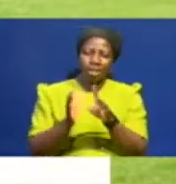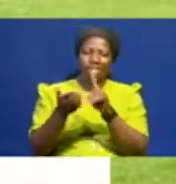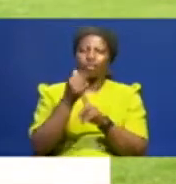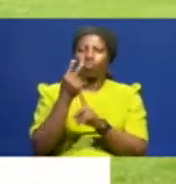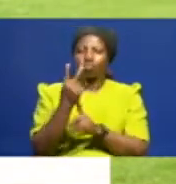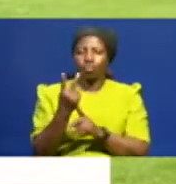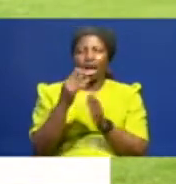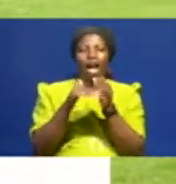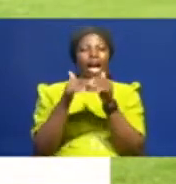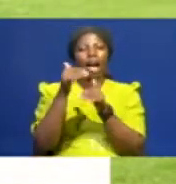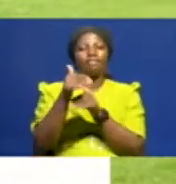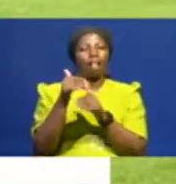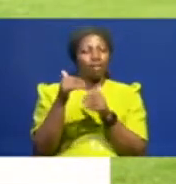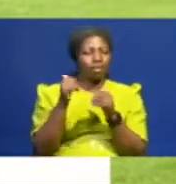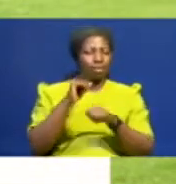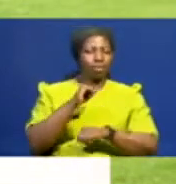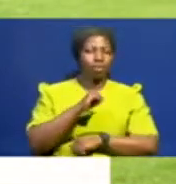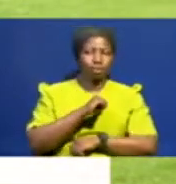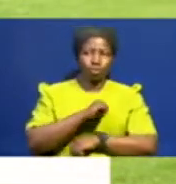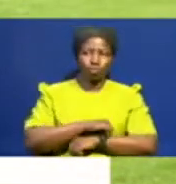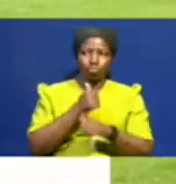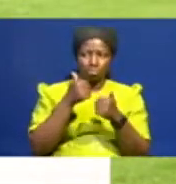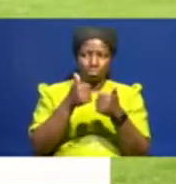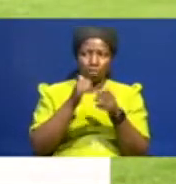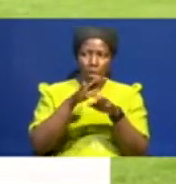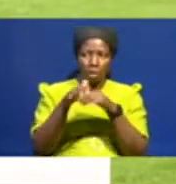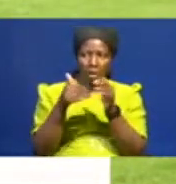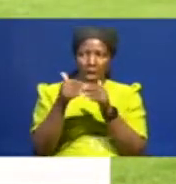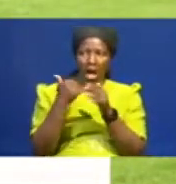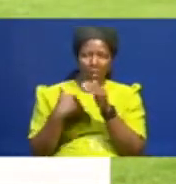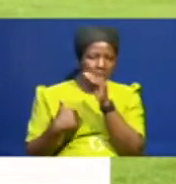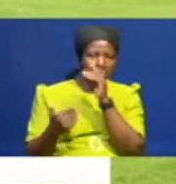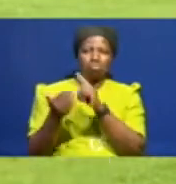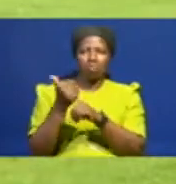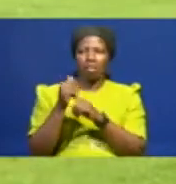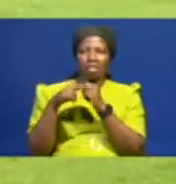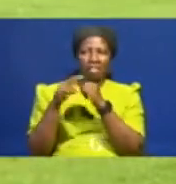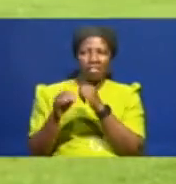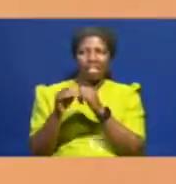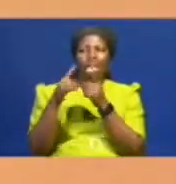good. Like, all of my scores have been in the 70s, and I've never come third, and I won, so I'm happy.